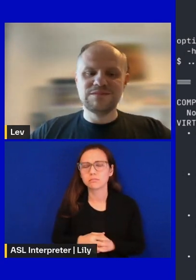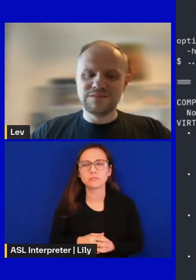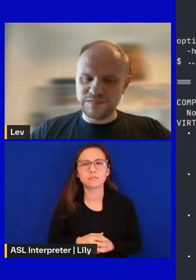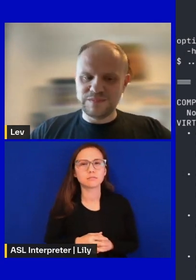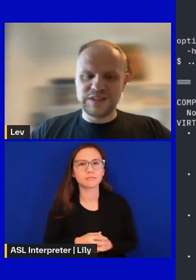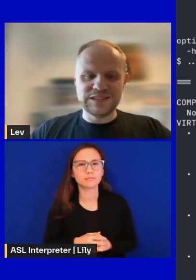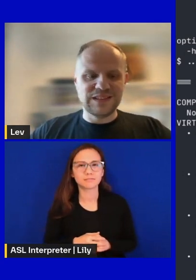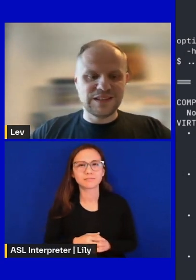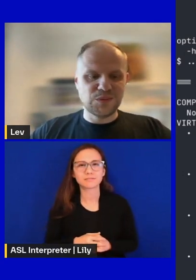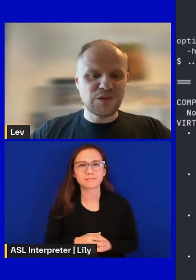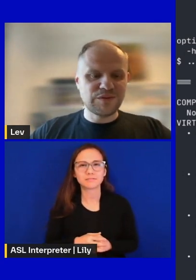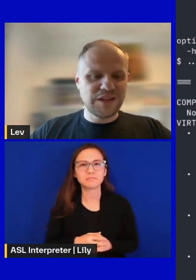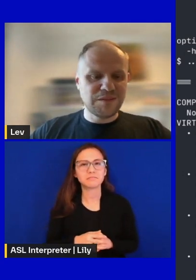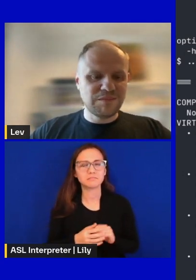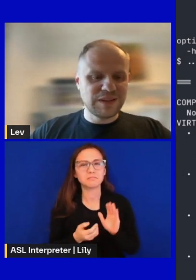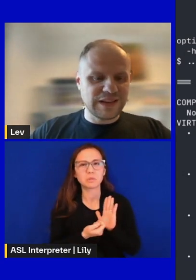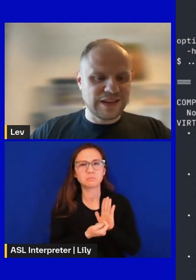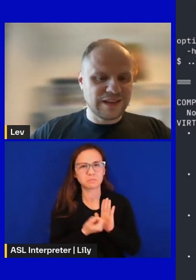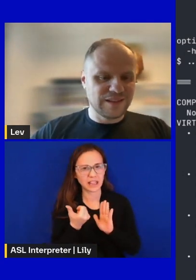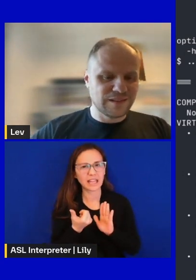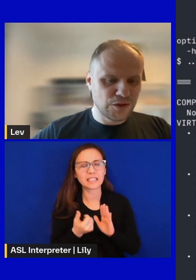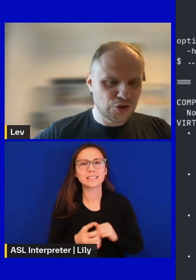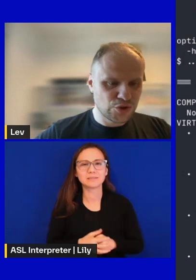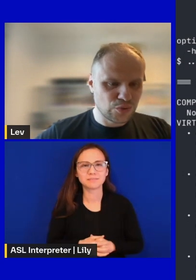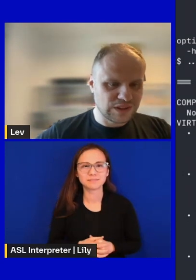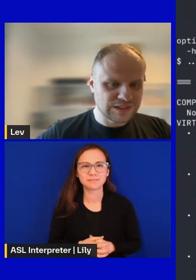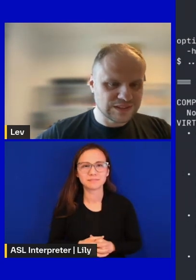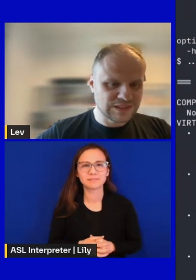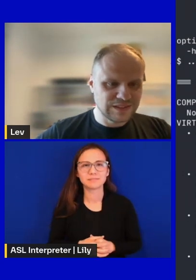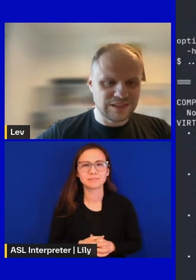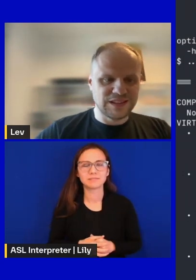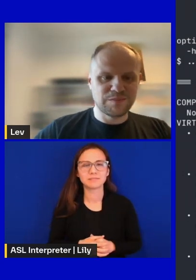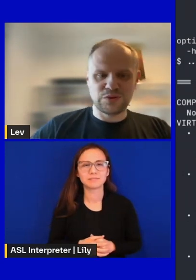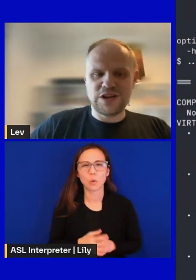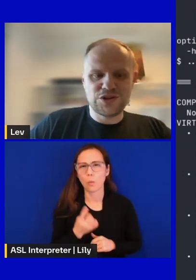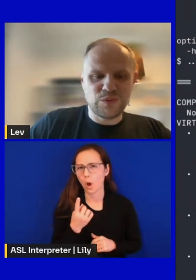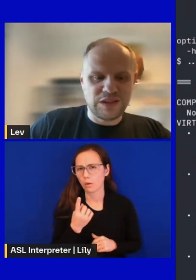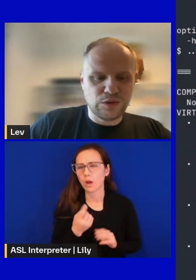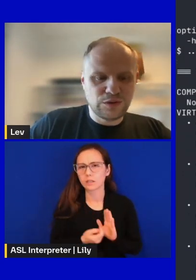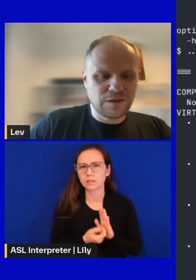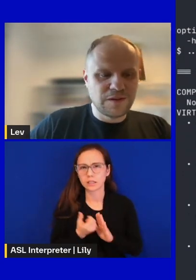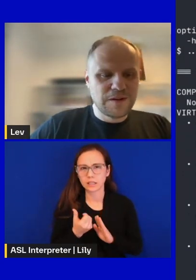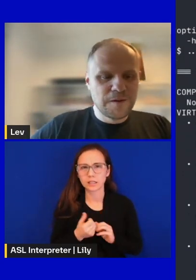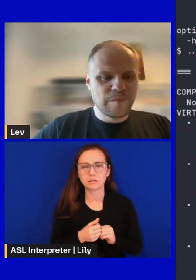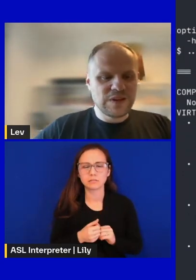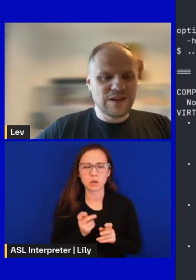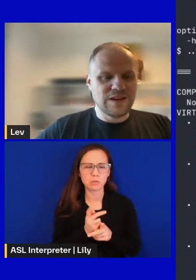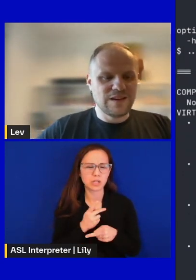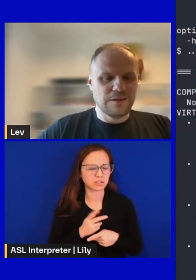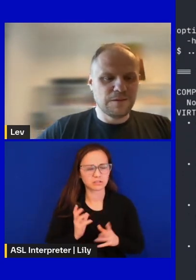So let's delete one of them, and sure, let's delete production, why not?